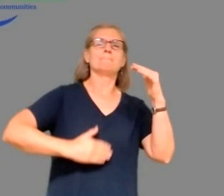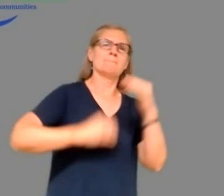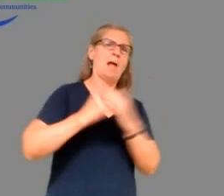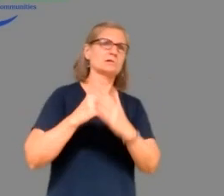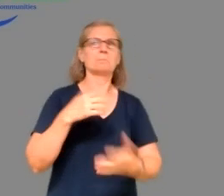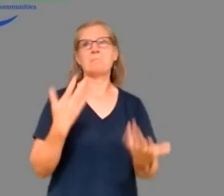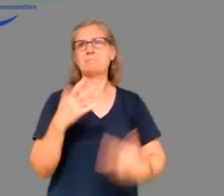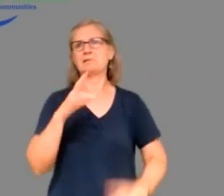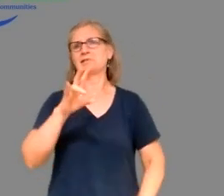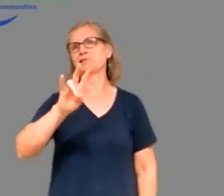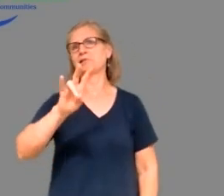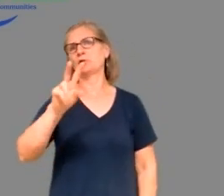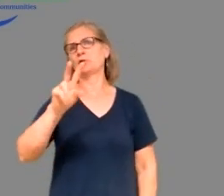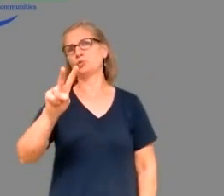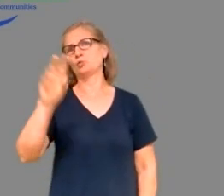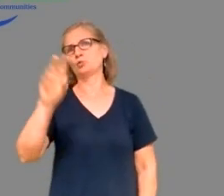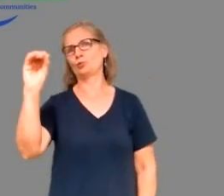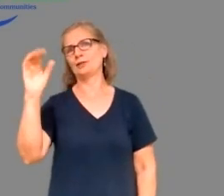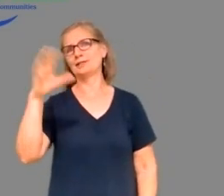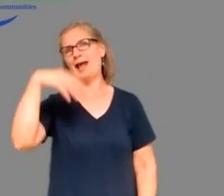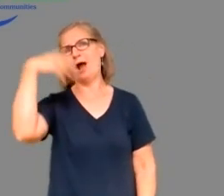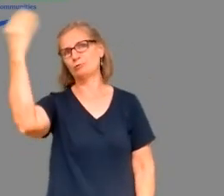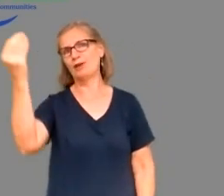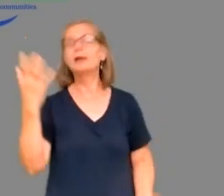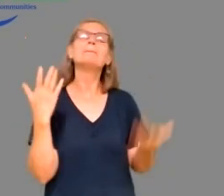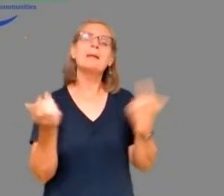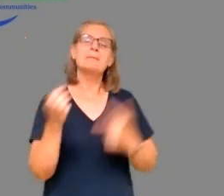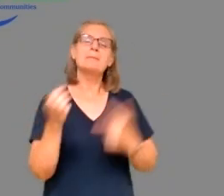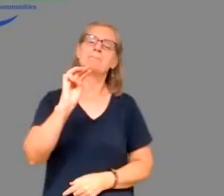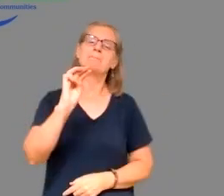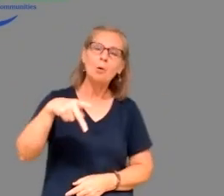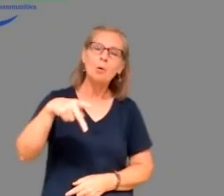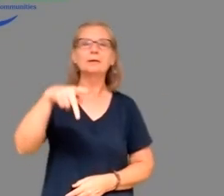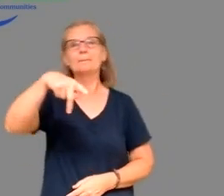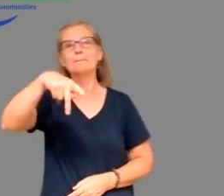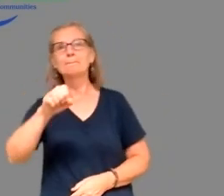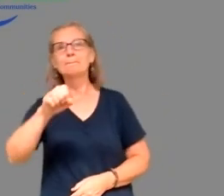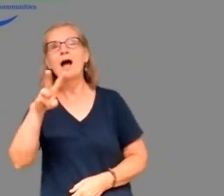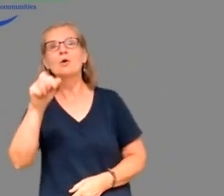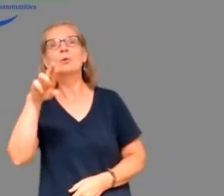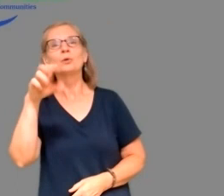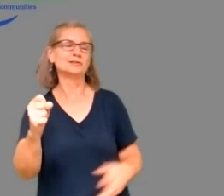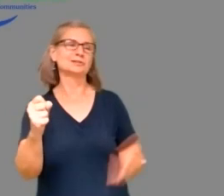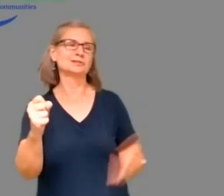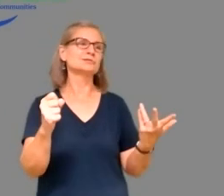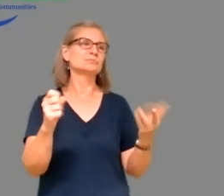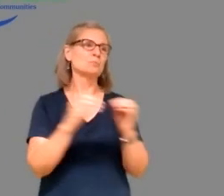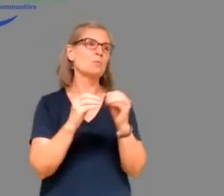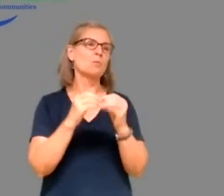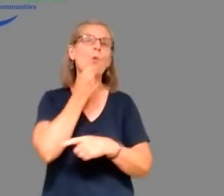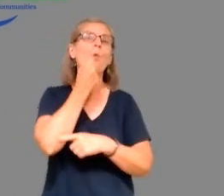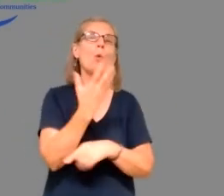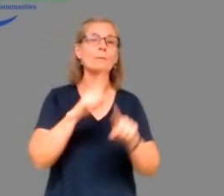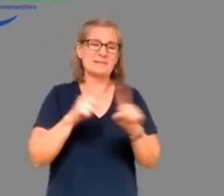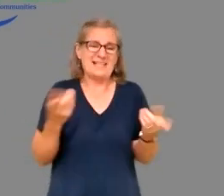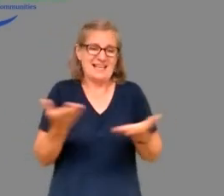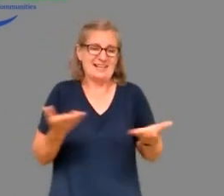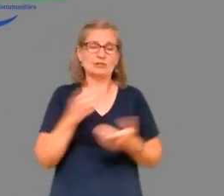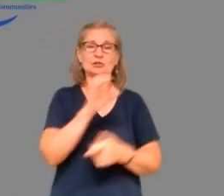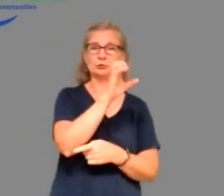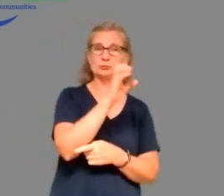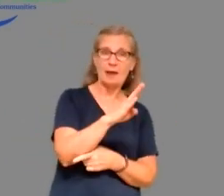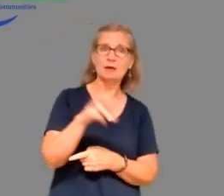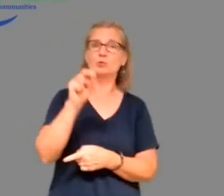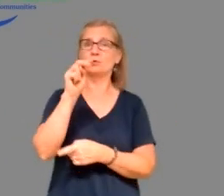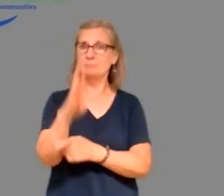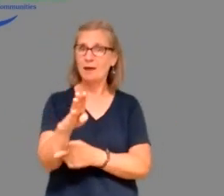Myrtle Point Power is a little bit warmer. Right. And then, but if you're here in the Coos Bay North Bend area, we get a lot of wind. It doesn't get very hot.